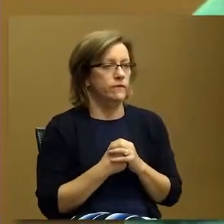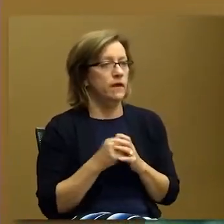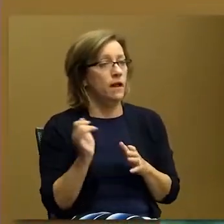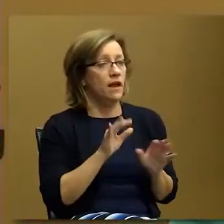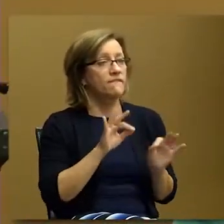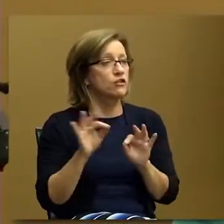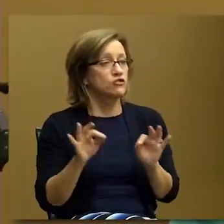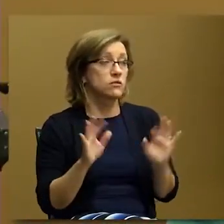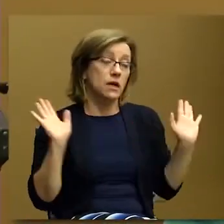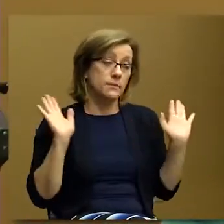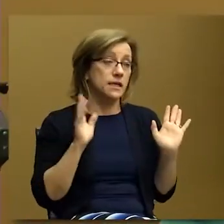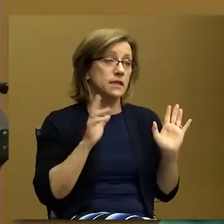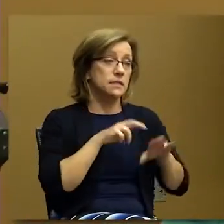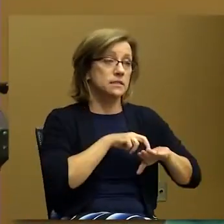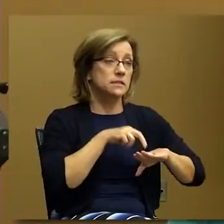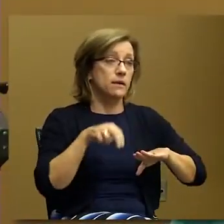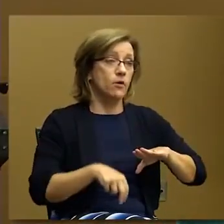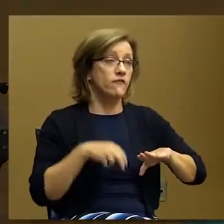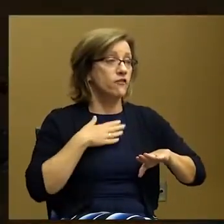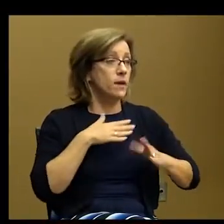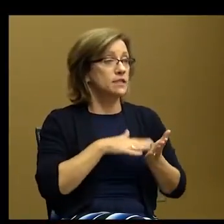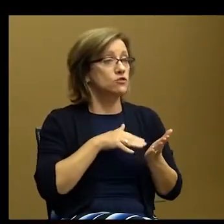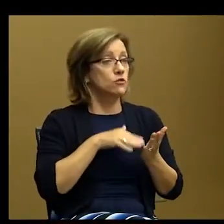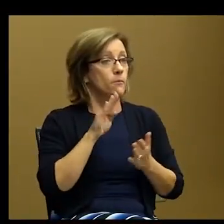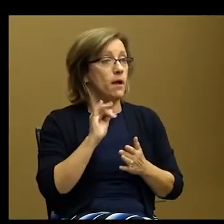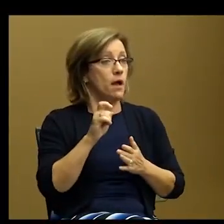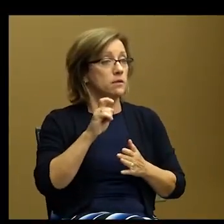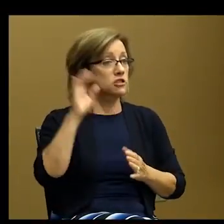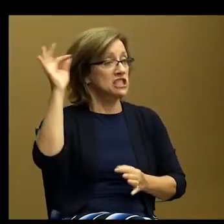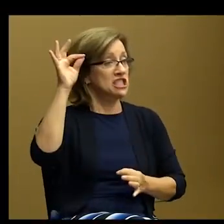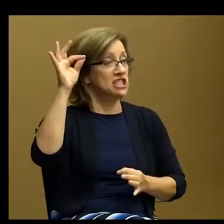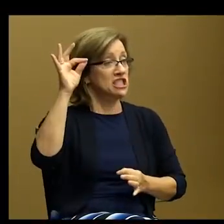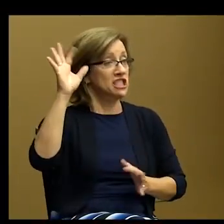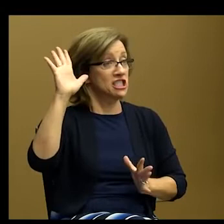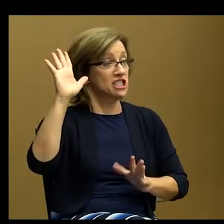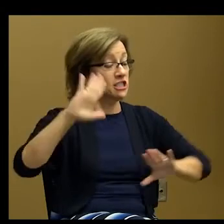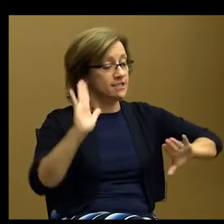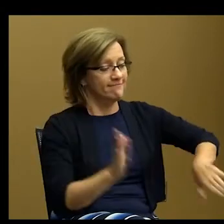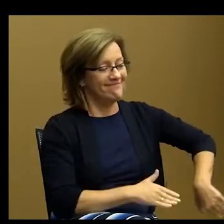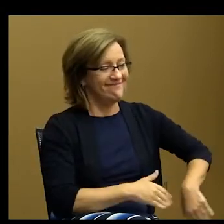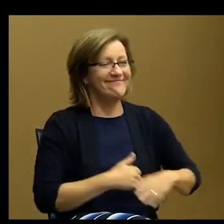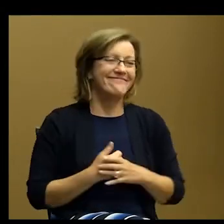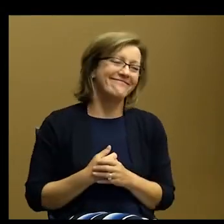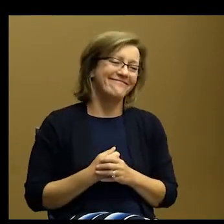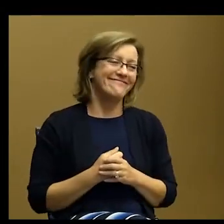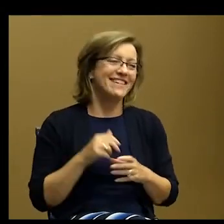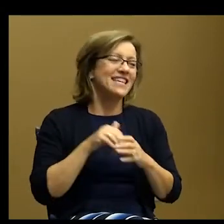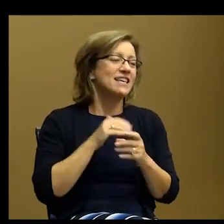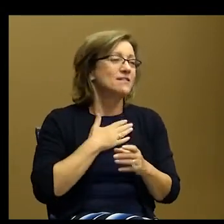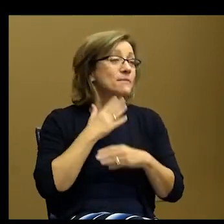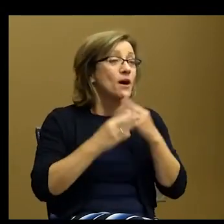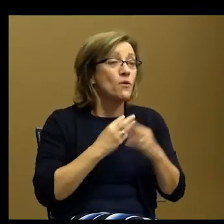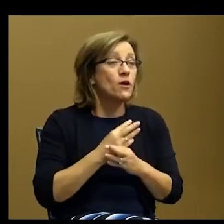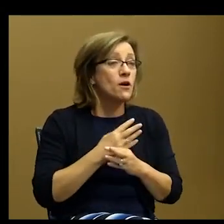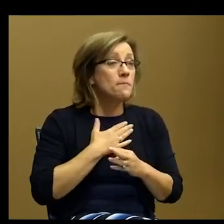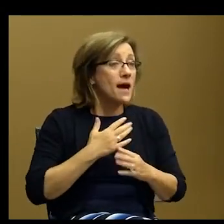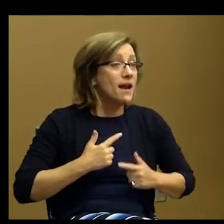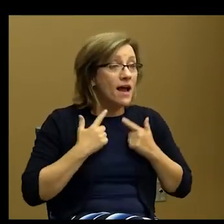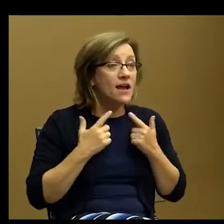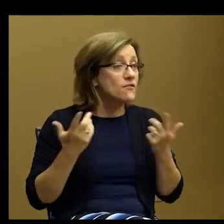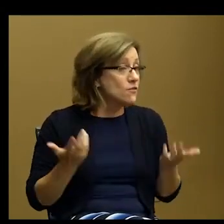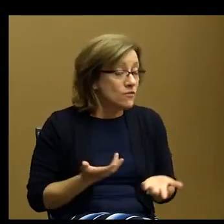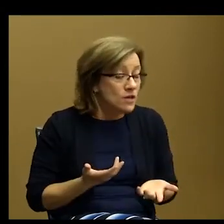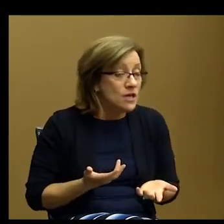off of that soapbox. We'll move on. In my world, in my life, behavior is communication.